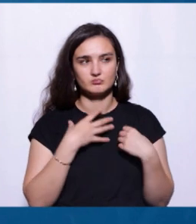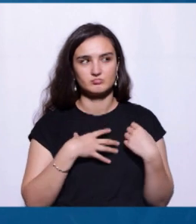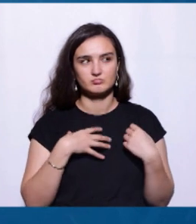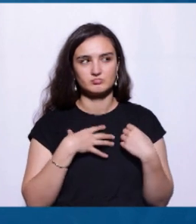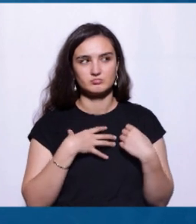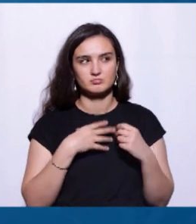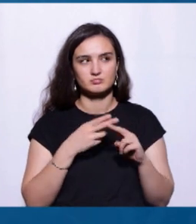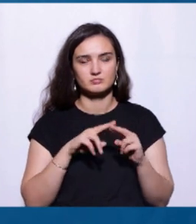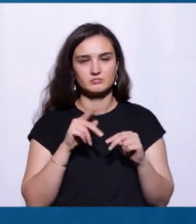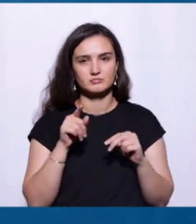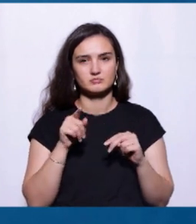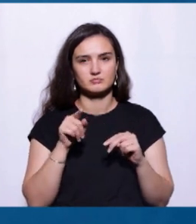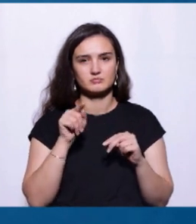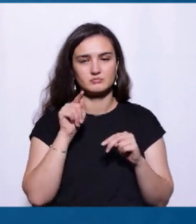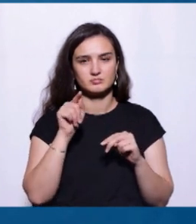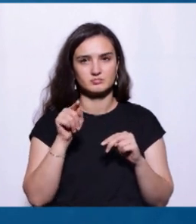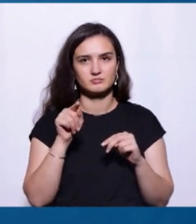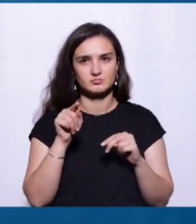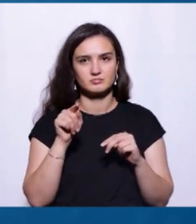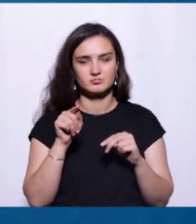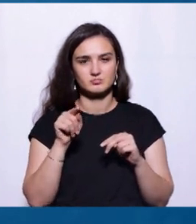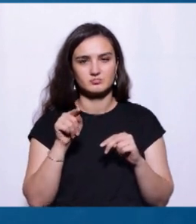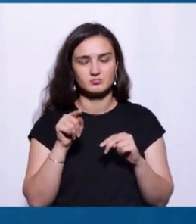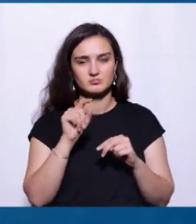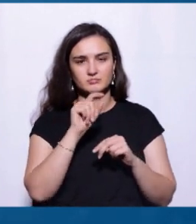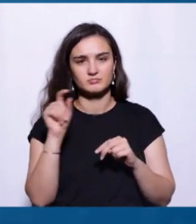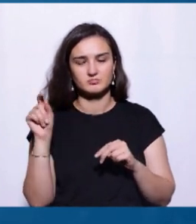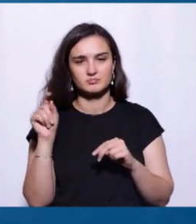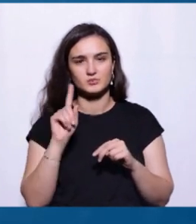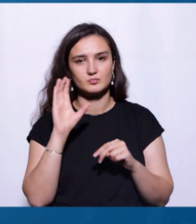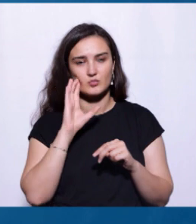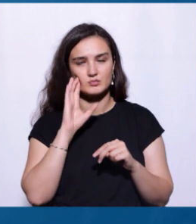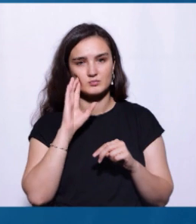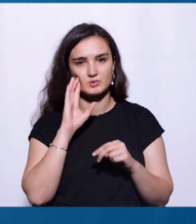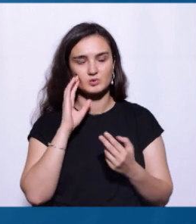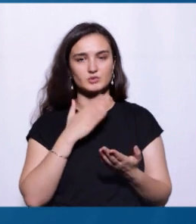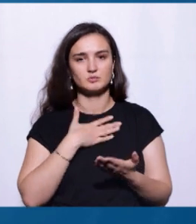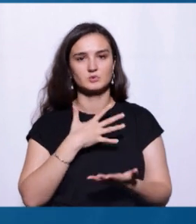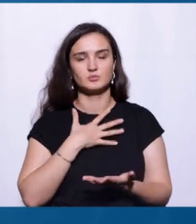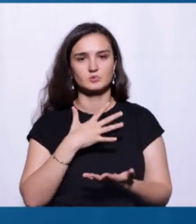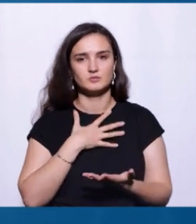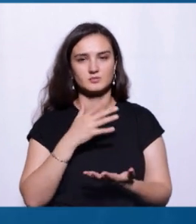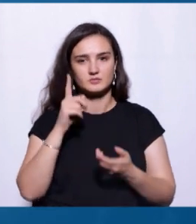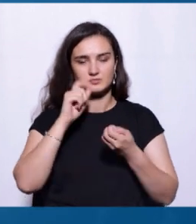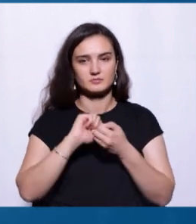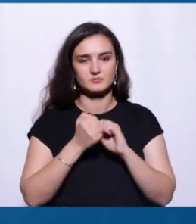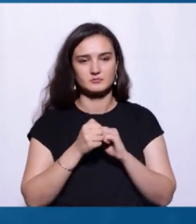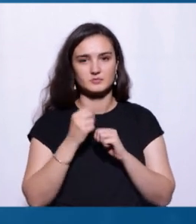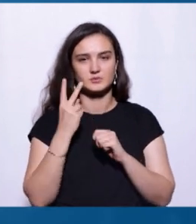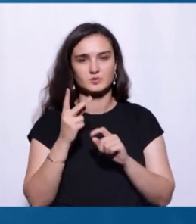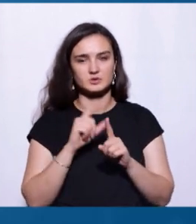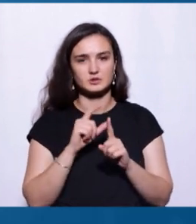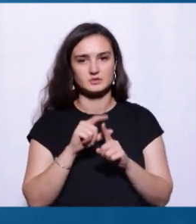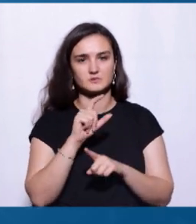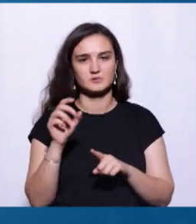my lungs, so she used a blank to listen to my breathing. You remember we had two